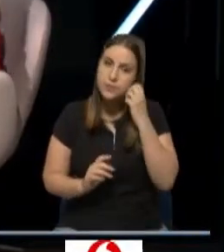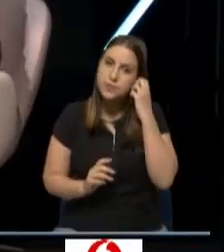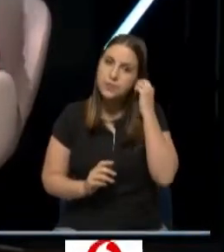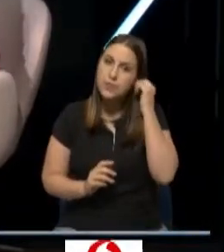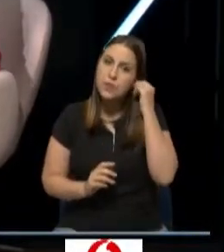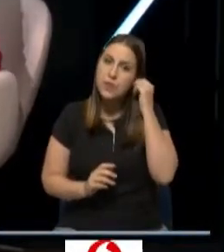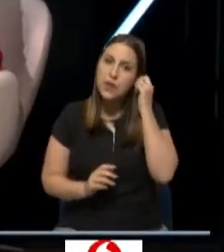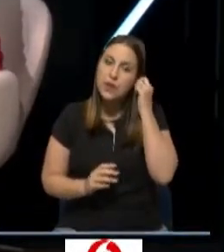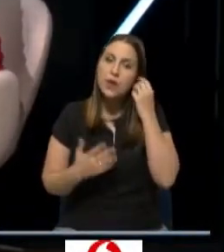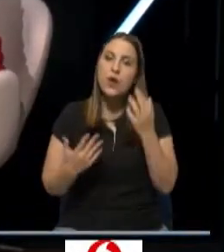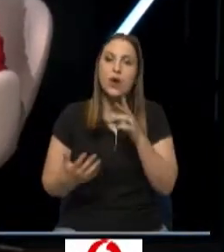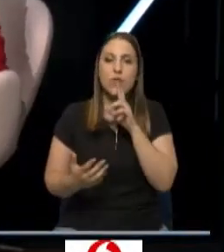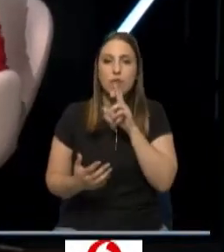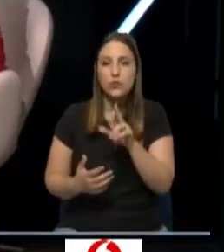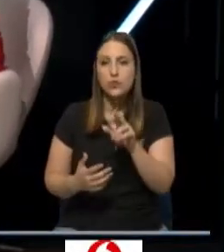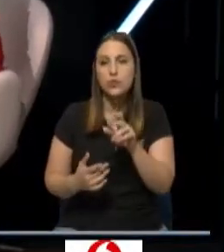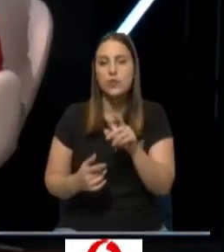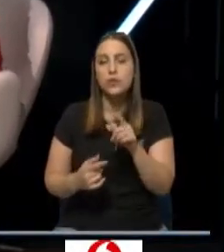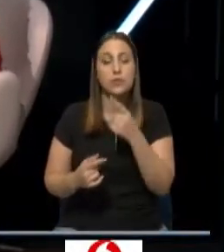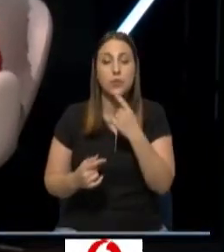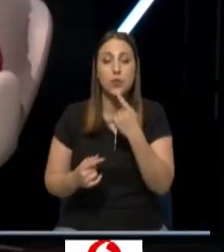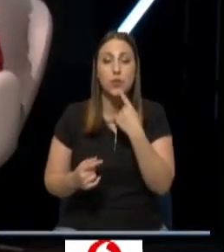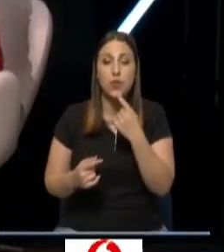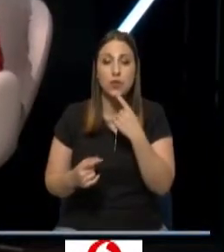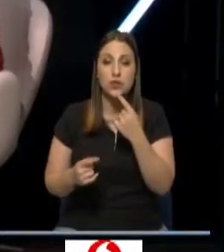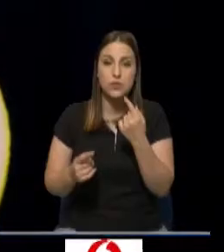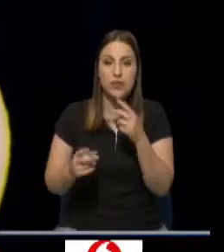will increase. So I'm going to be,